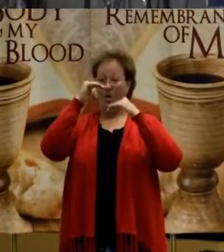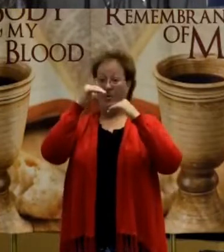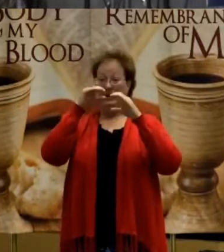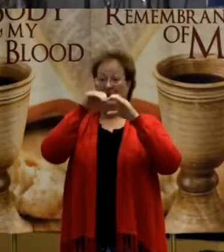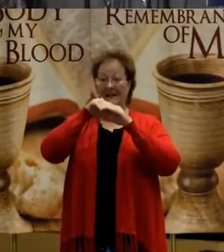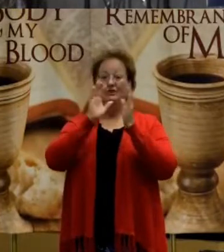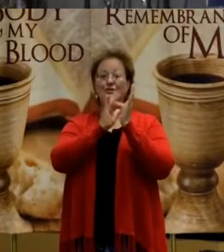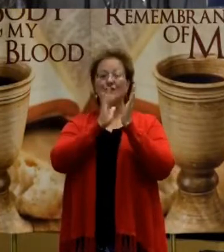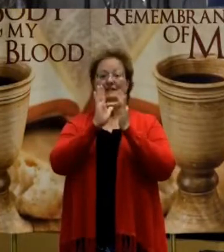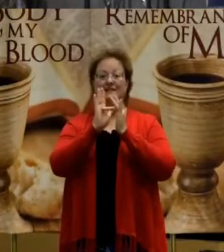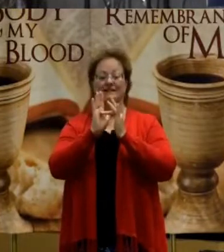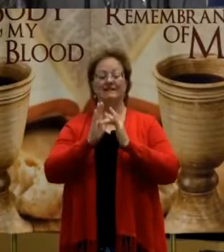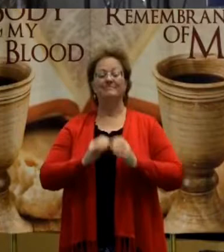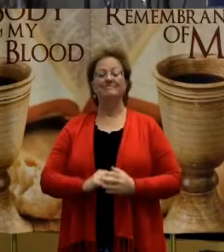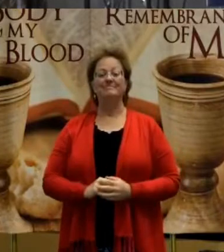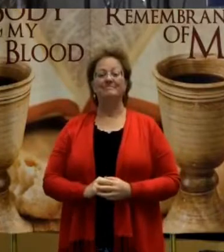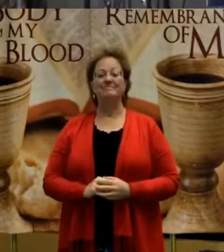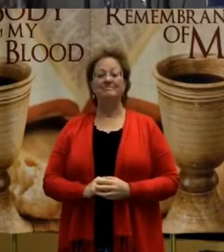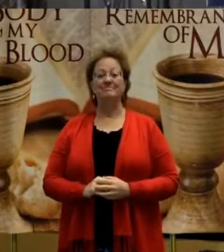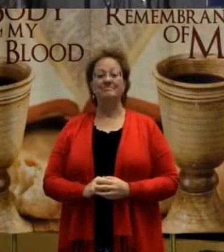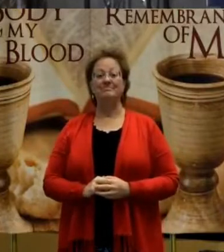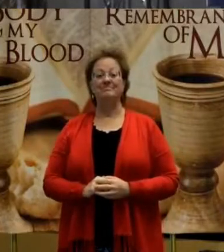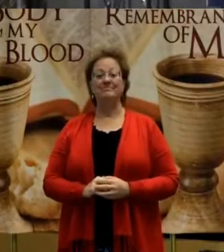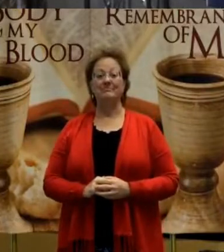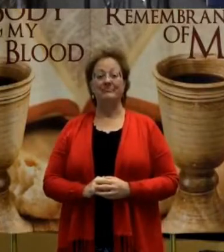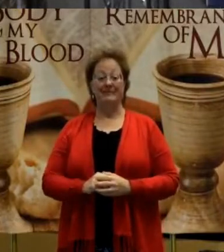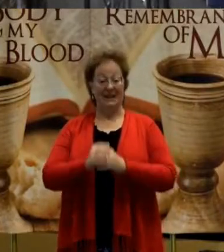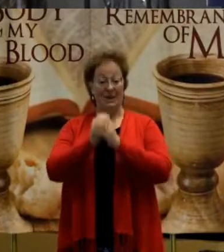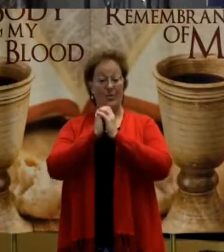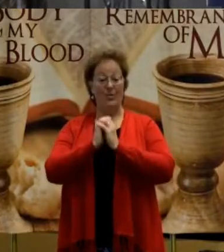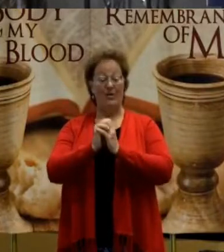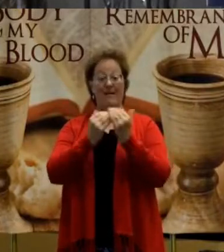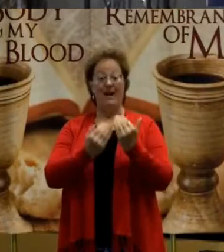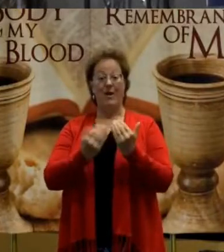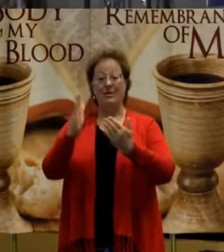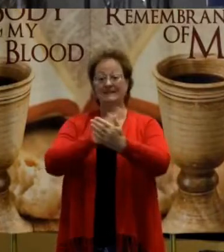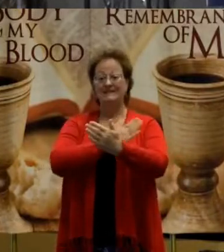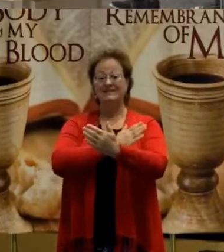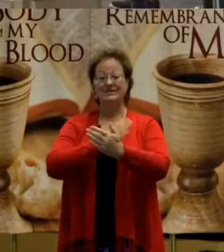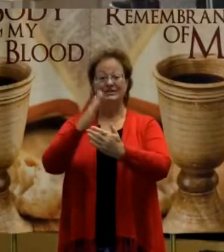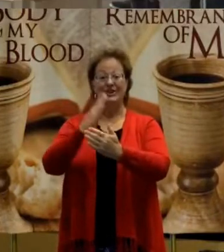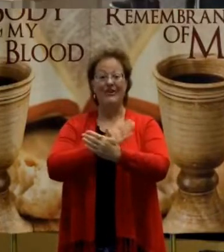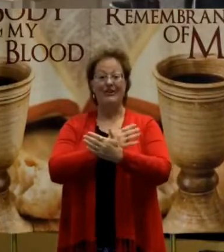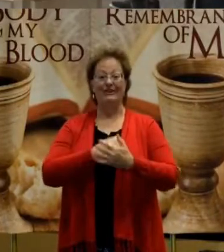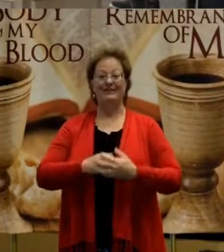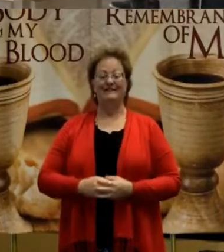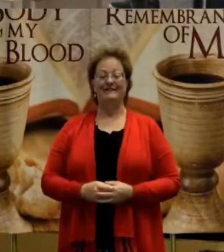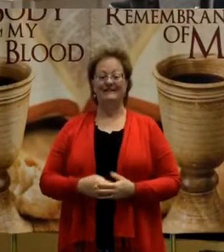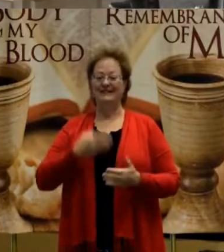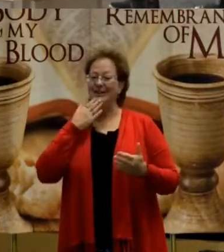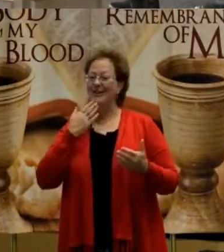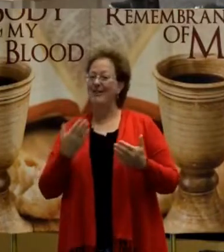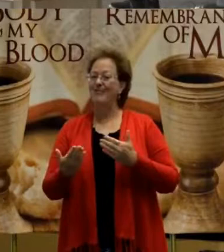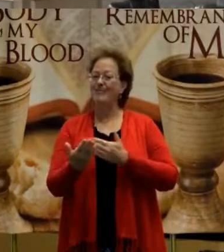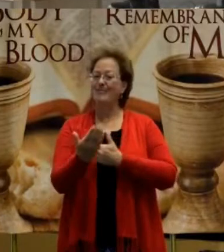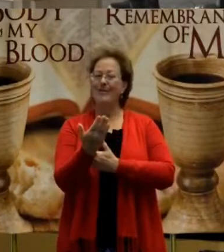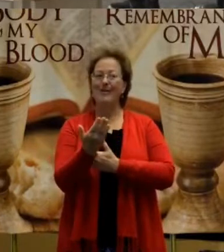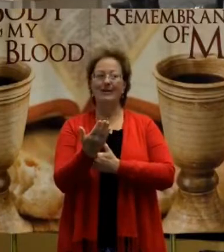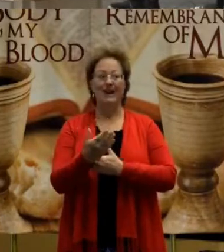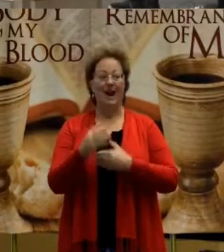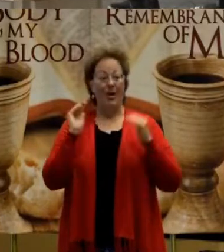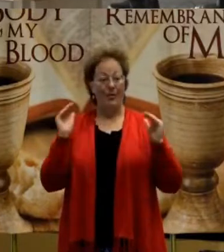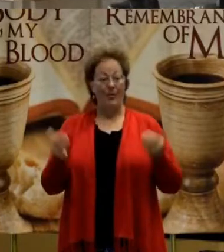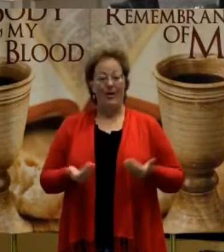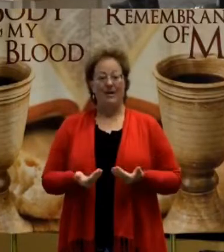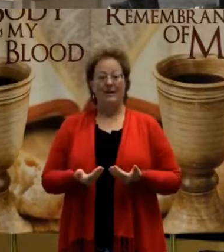today. All right, so now worship begins with the singing of our first song. Good morning again, everybody, and welcome